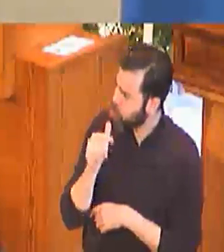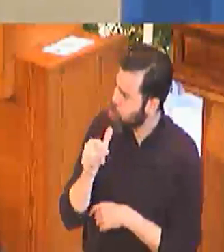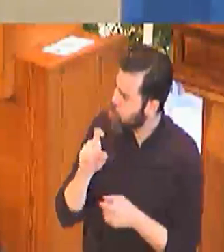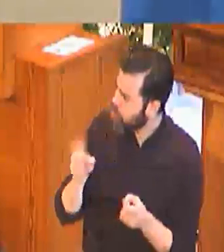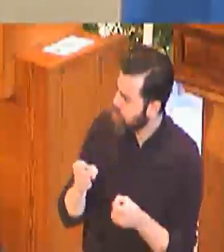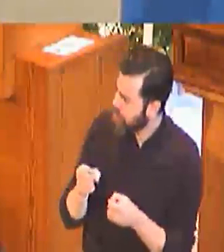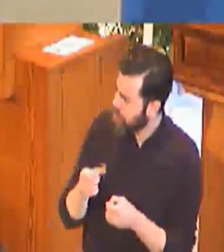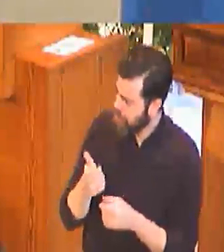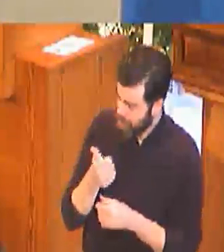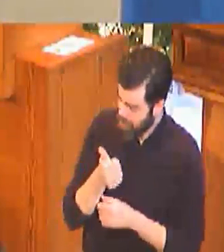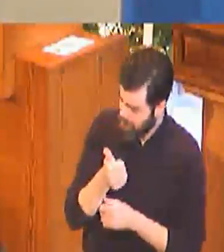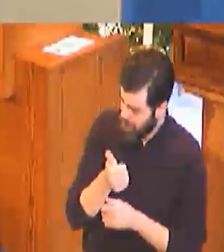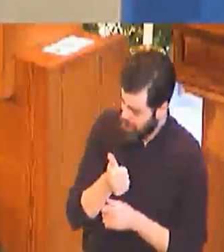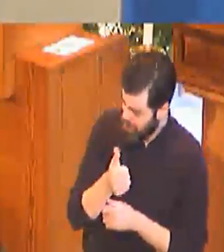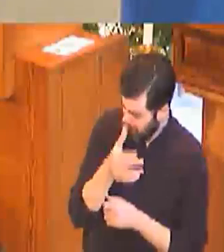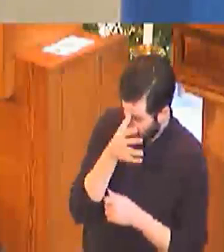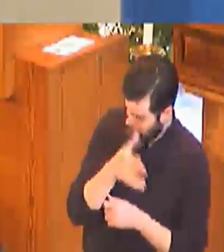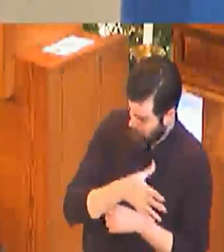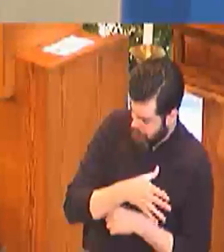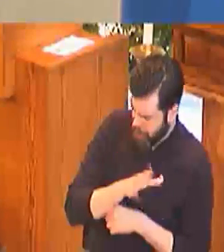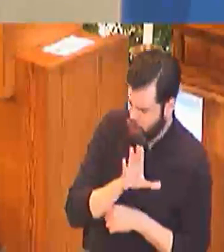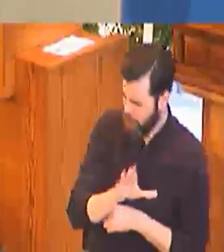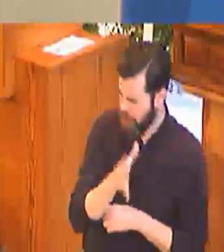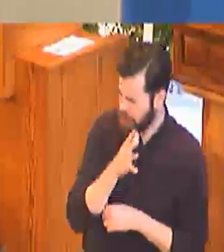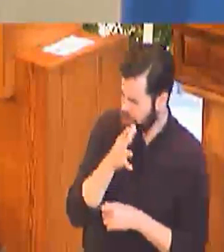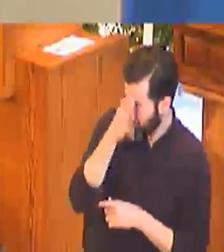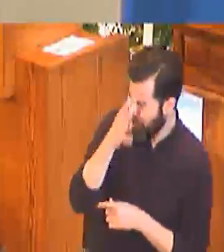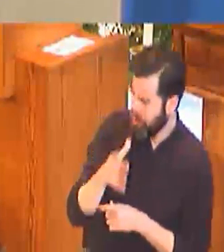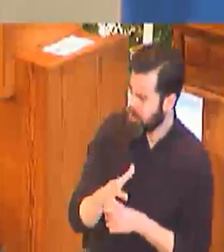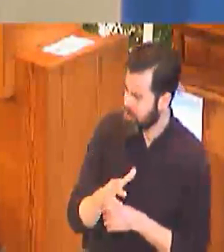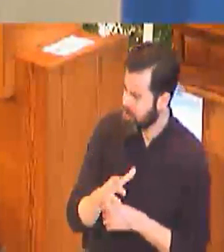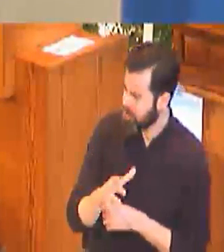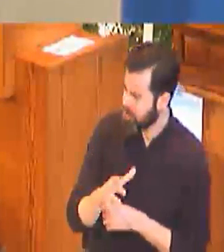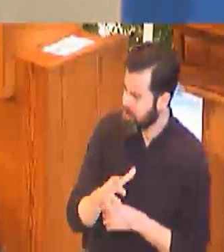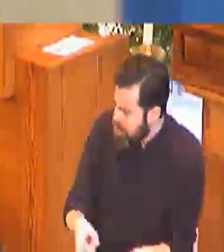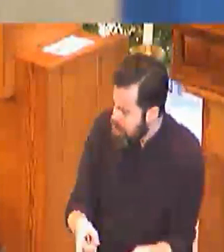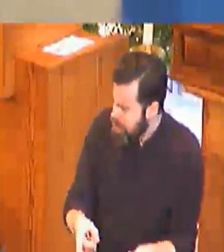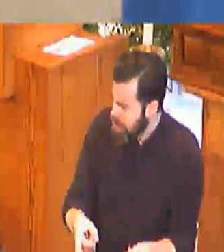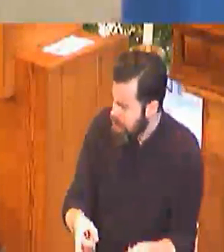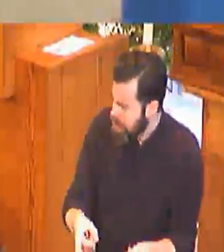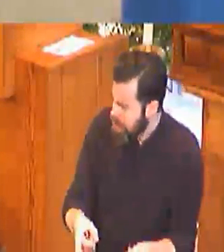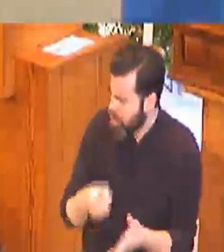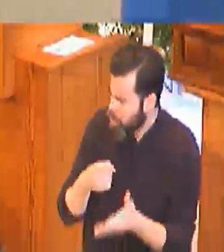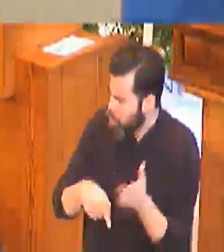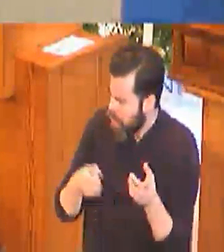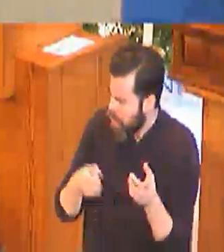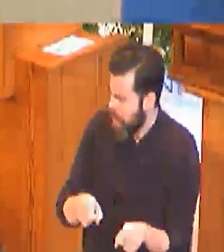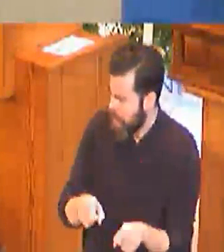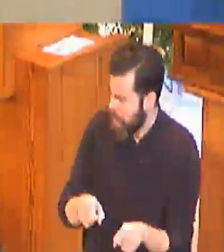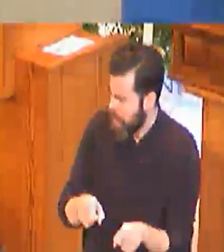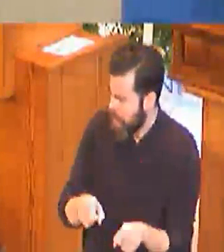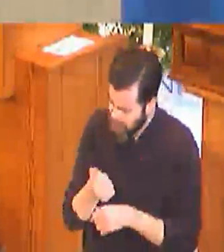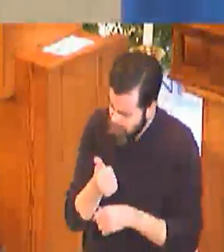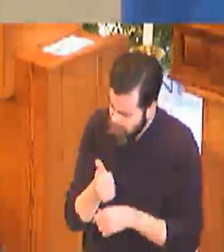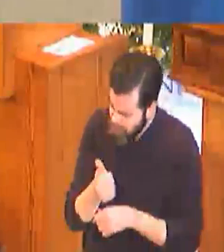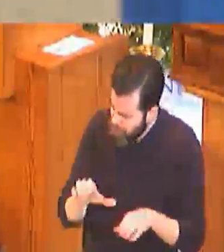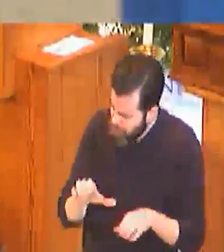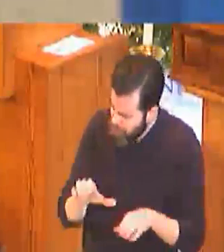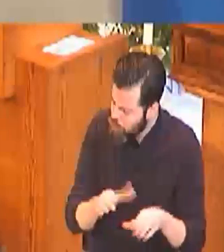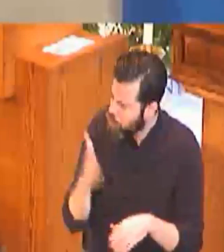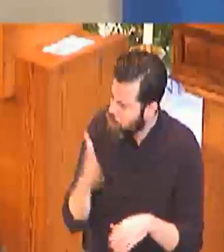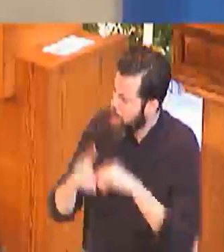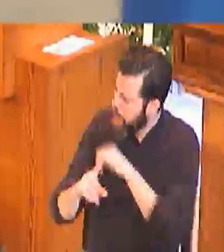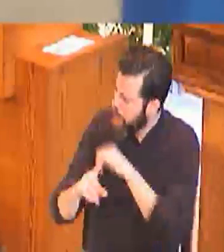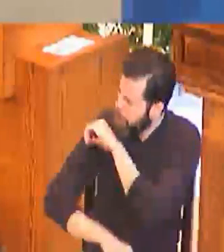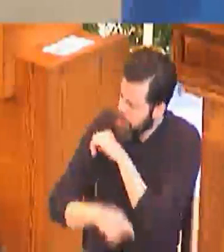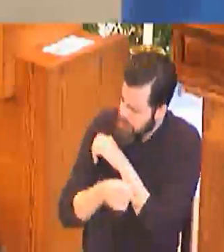asking, whose fault is it? What have we done? What have his parents done? What has he done that he is being